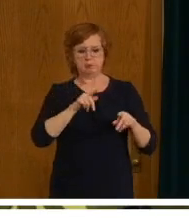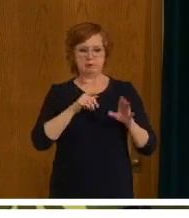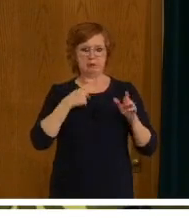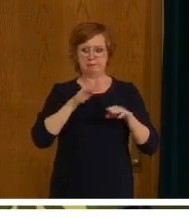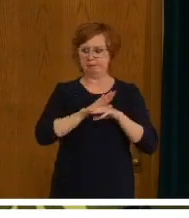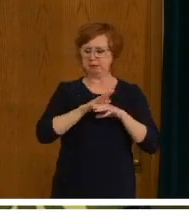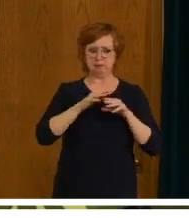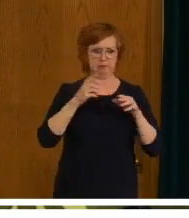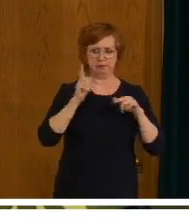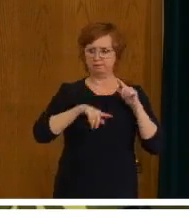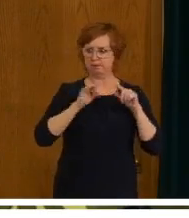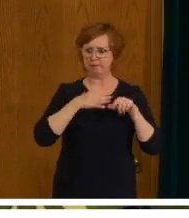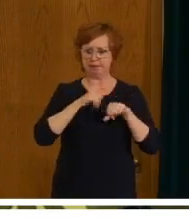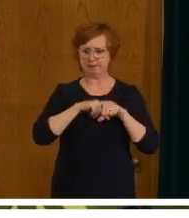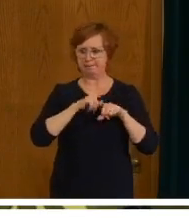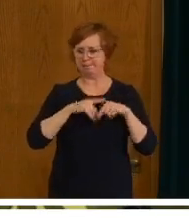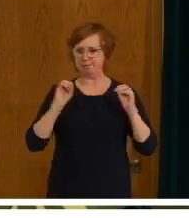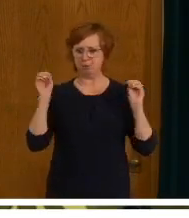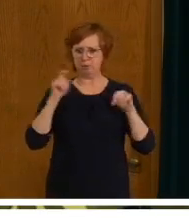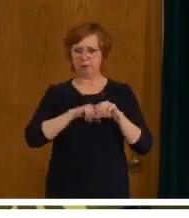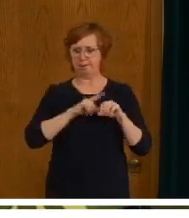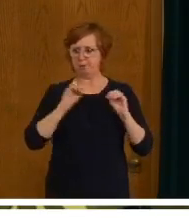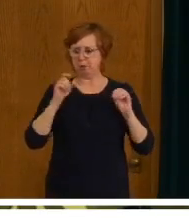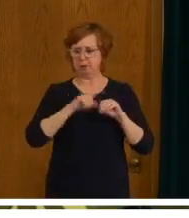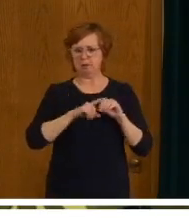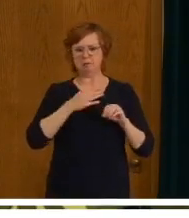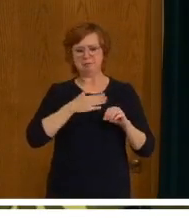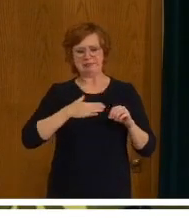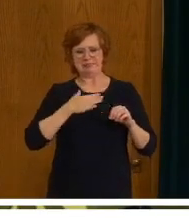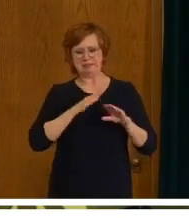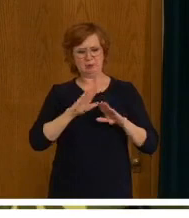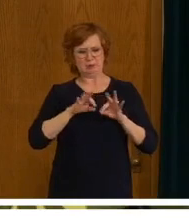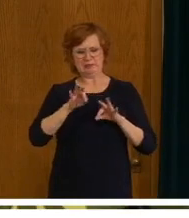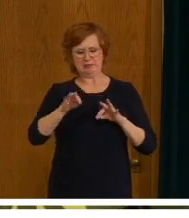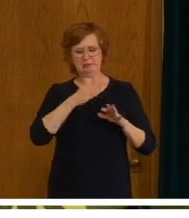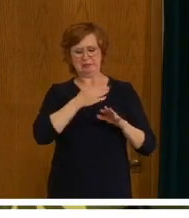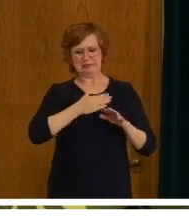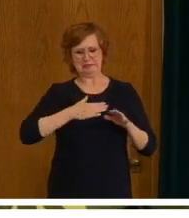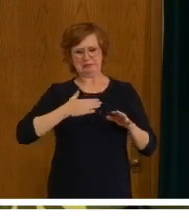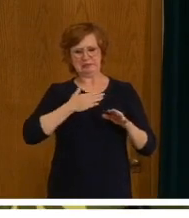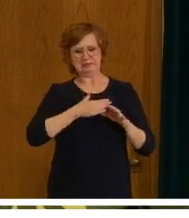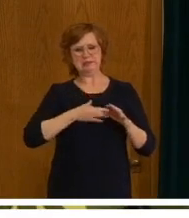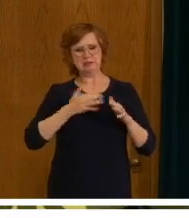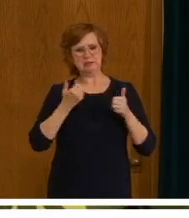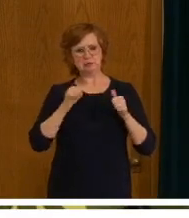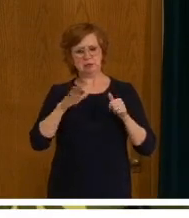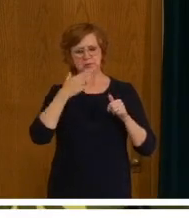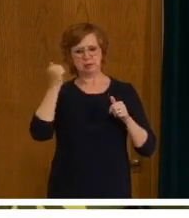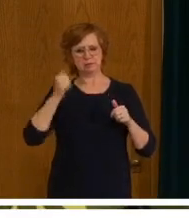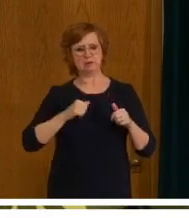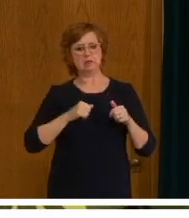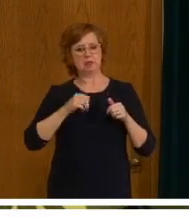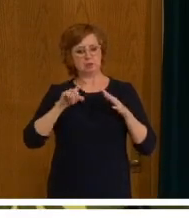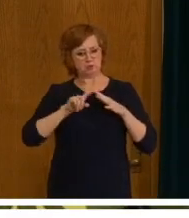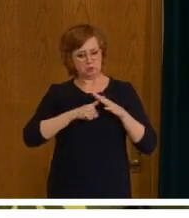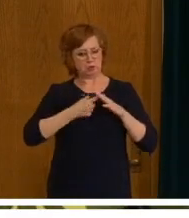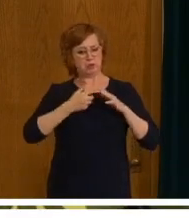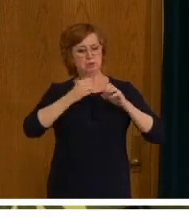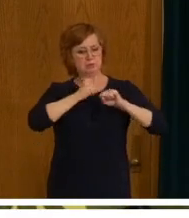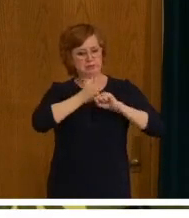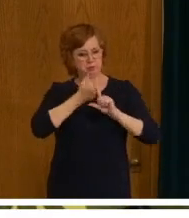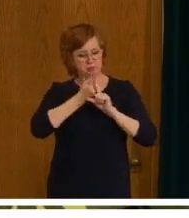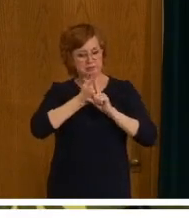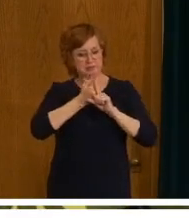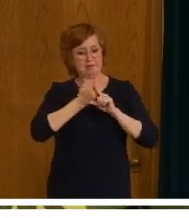time. We'd ask them to find the time sooner rather than later, as their protection would then begin sooner rather than